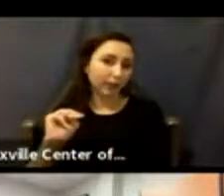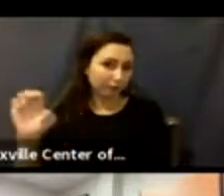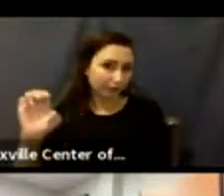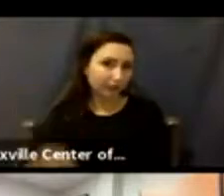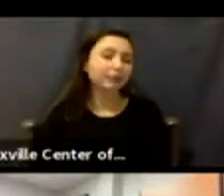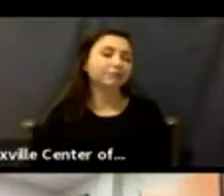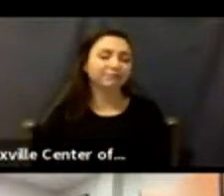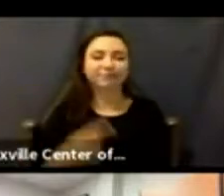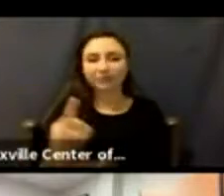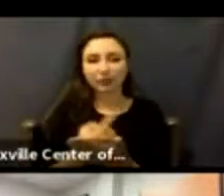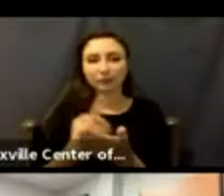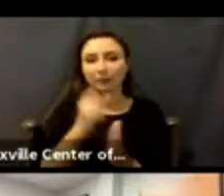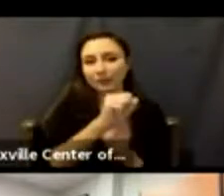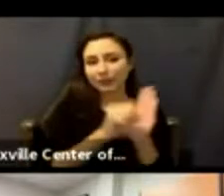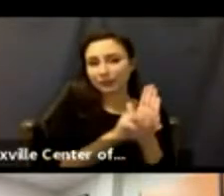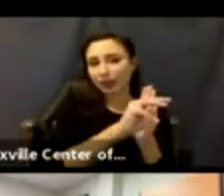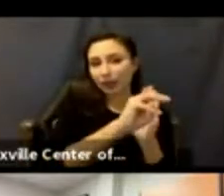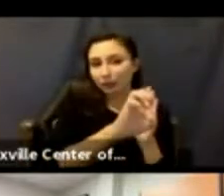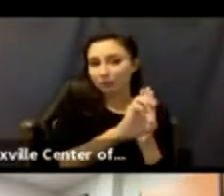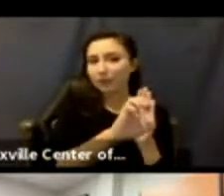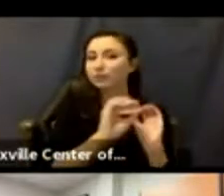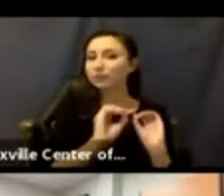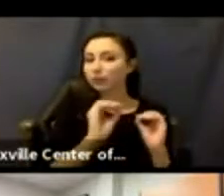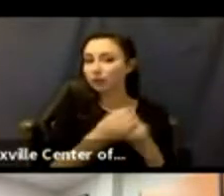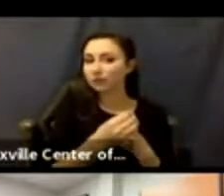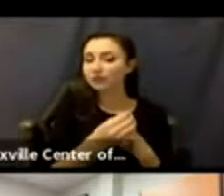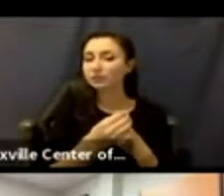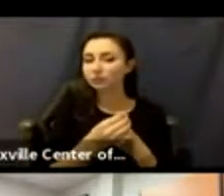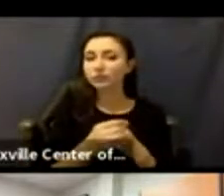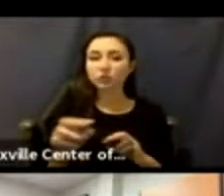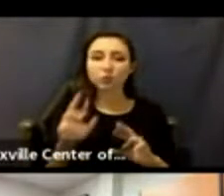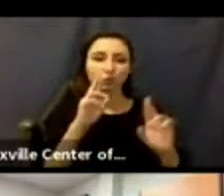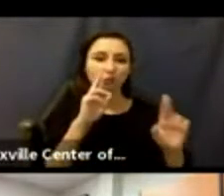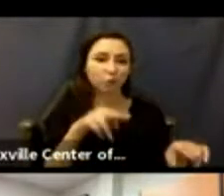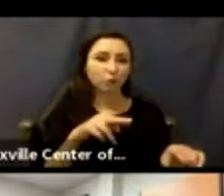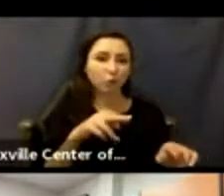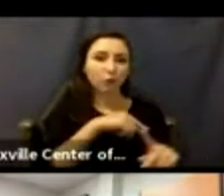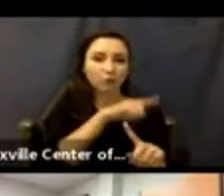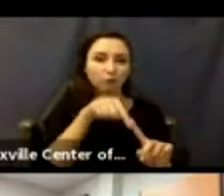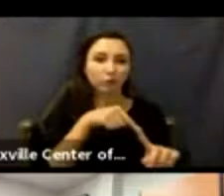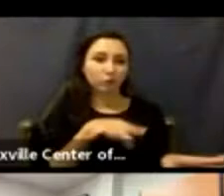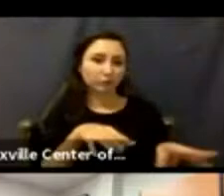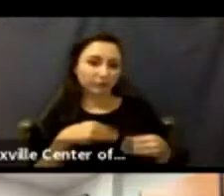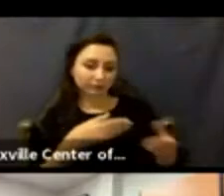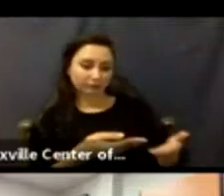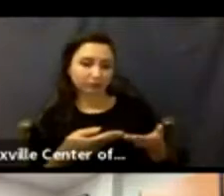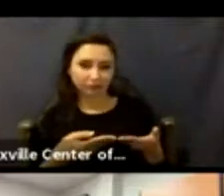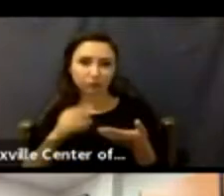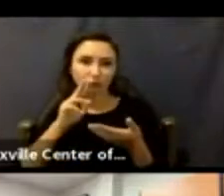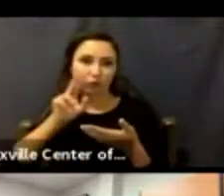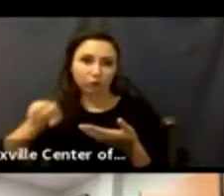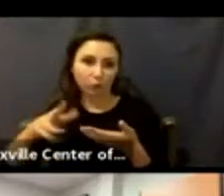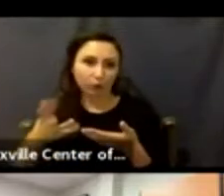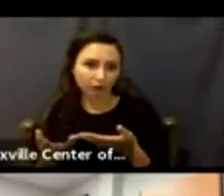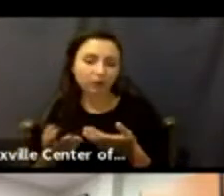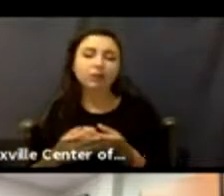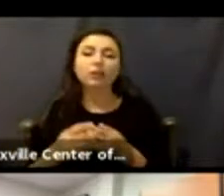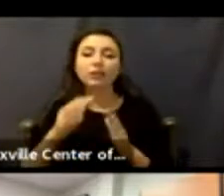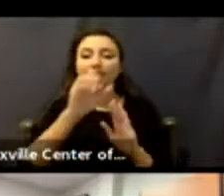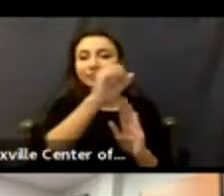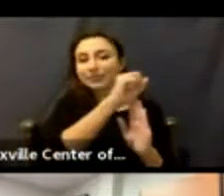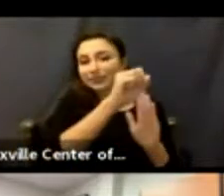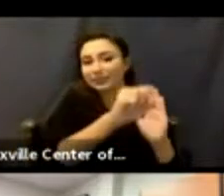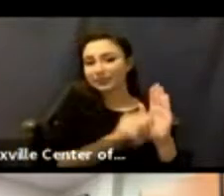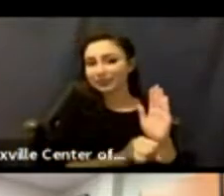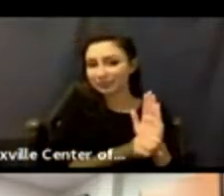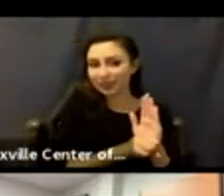we report those out as we receive them from those providers. And then the state goes